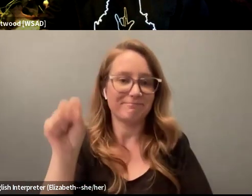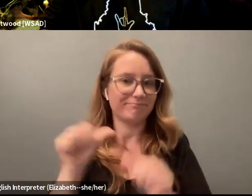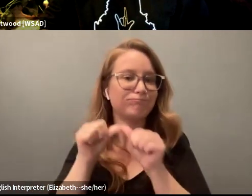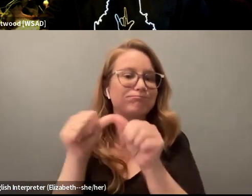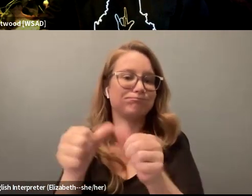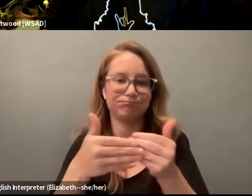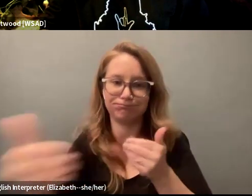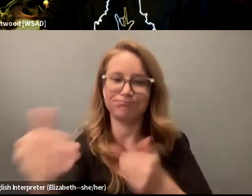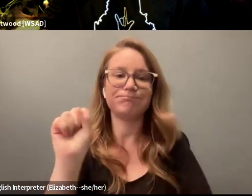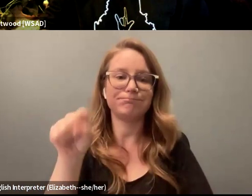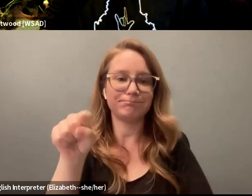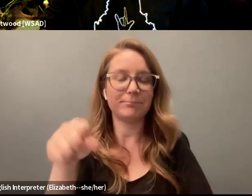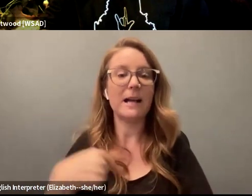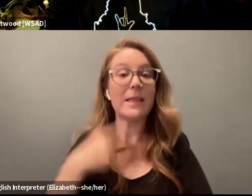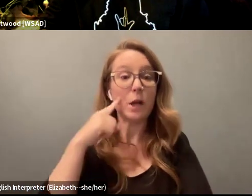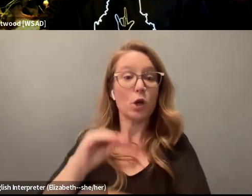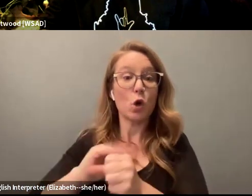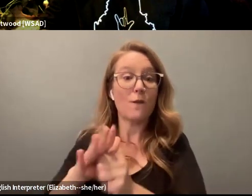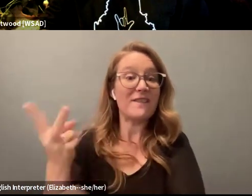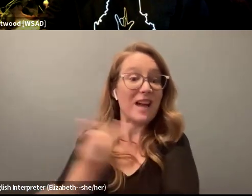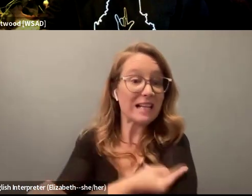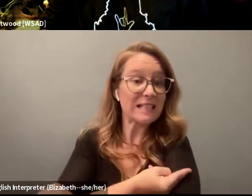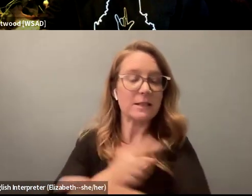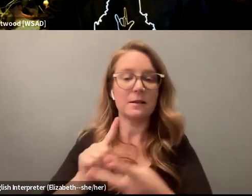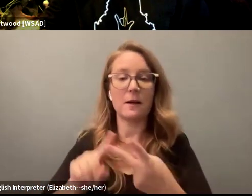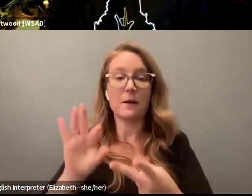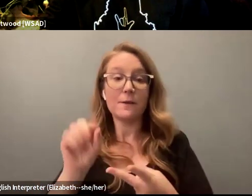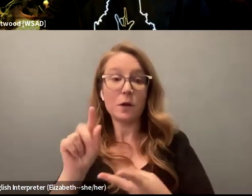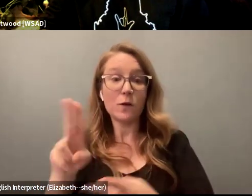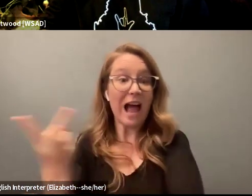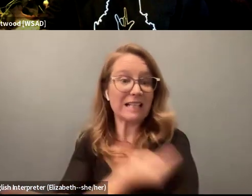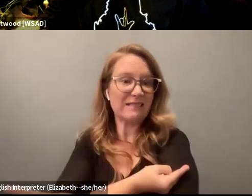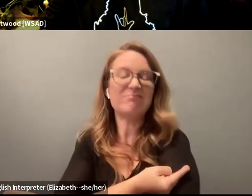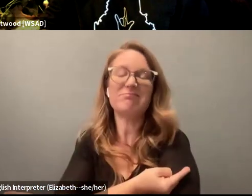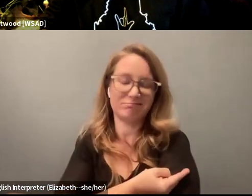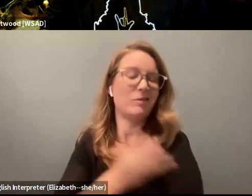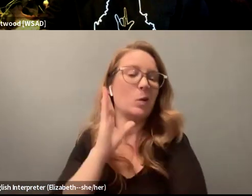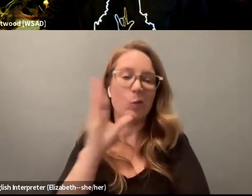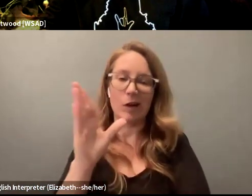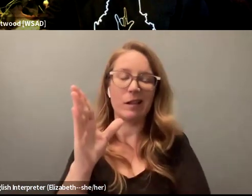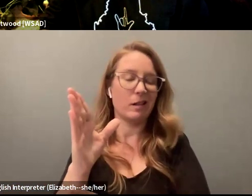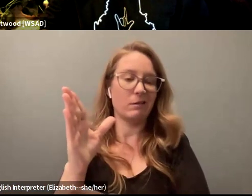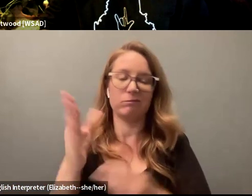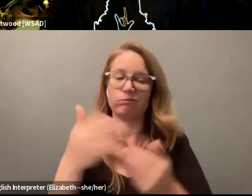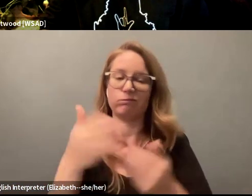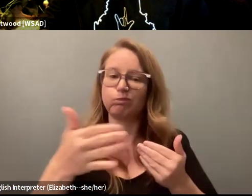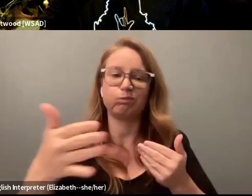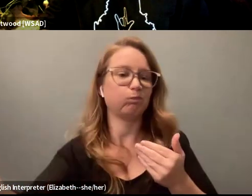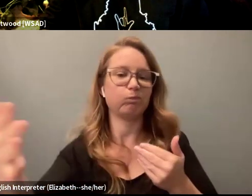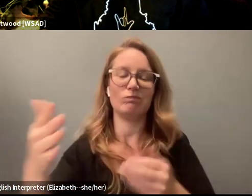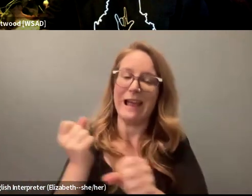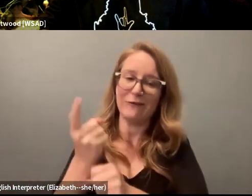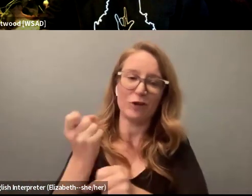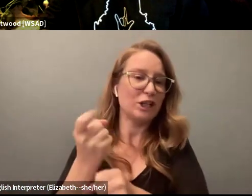I think that getting a COVID vaccine and a flu vaccine is going to be something that we're going to be doing for a long time every